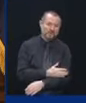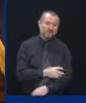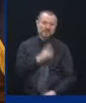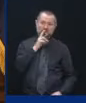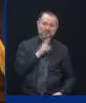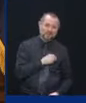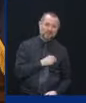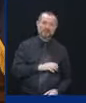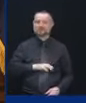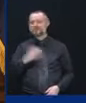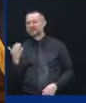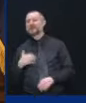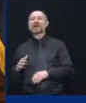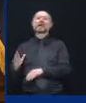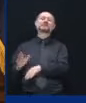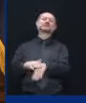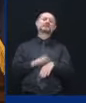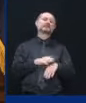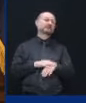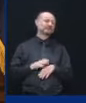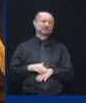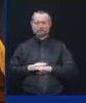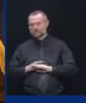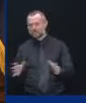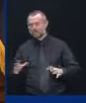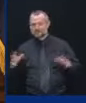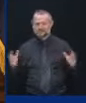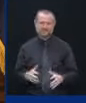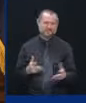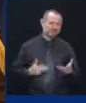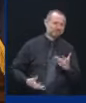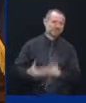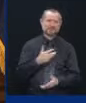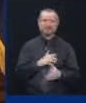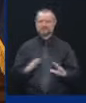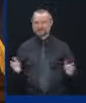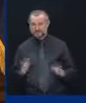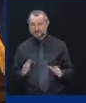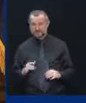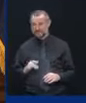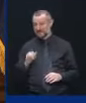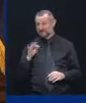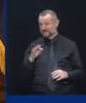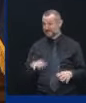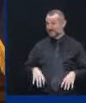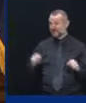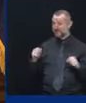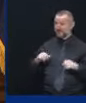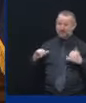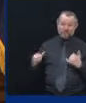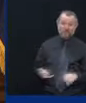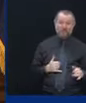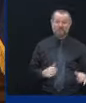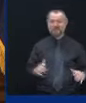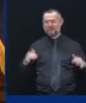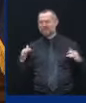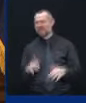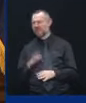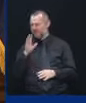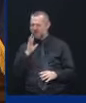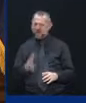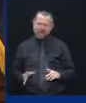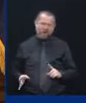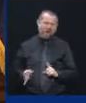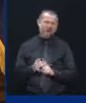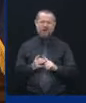don't celebrate smart. If you have large social gatherings, you're going to see the virus increase, you're going to see the virus increase, you're going to see the